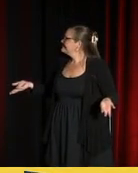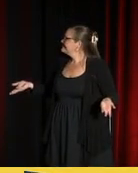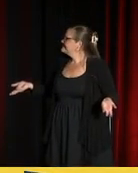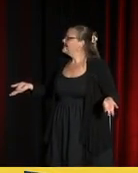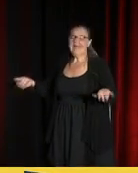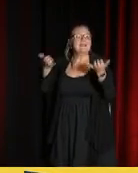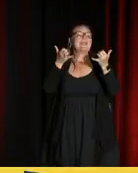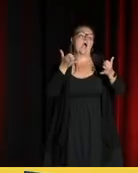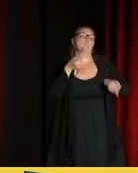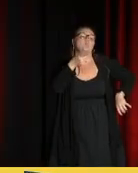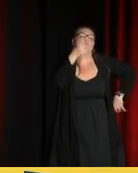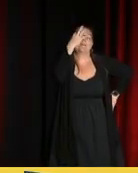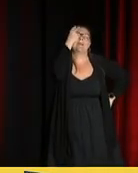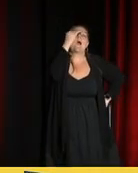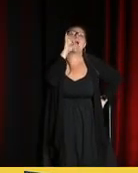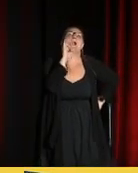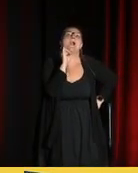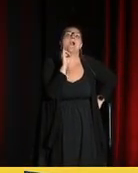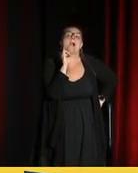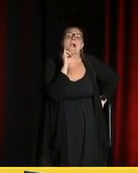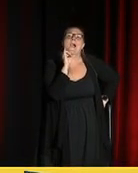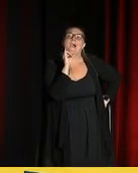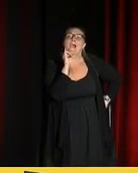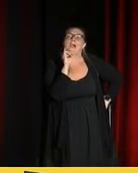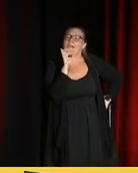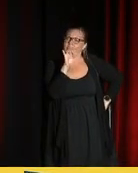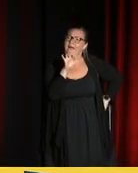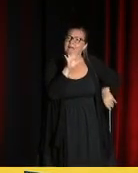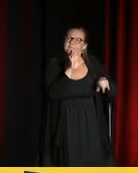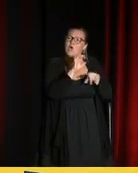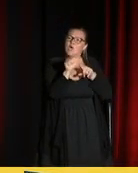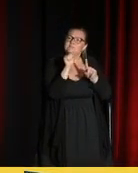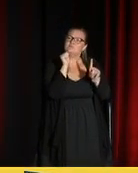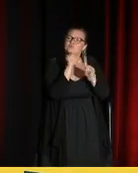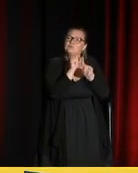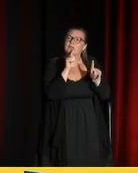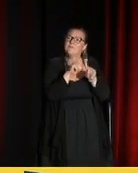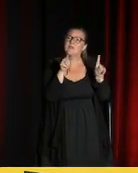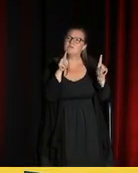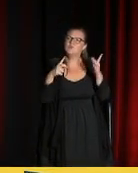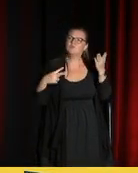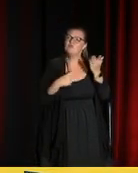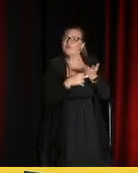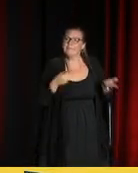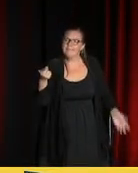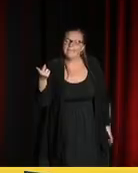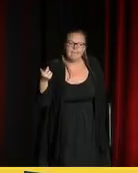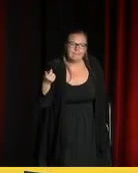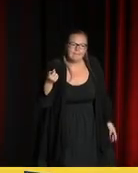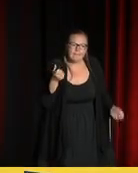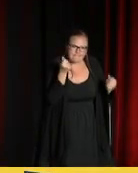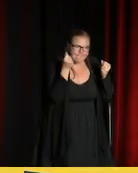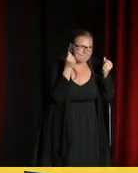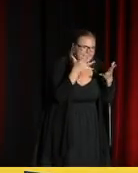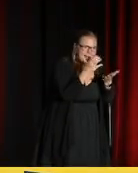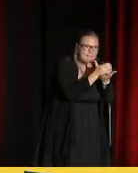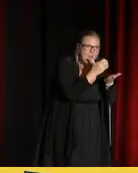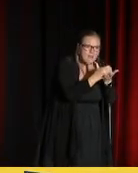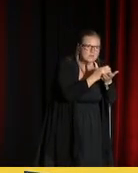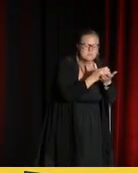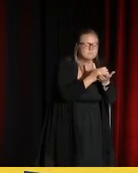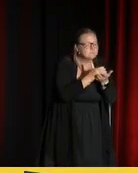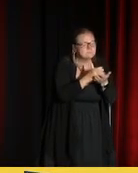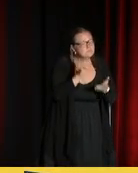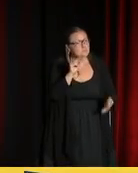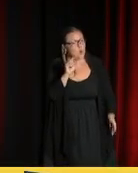I know what you're thinking. You're thinking, Kevin, that's a pretty awesome trick, but you cheat. There's a whole lot of bottles. There's not. There's just